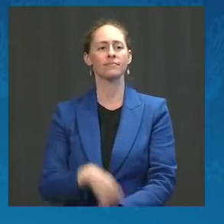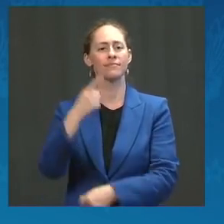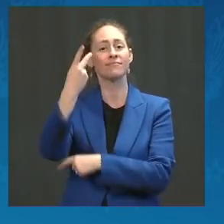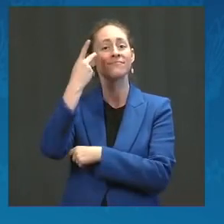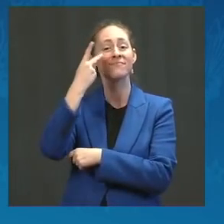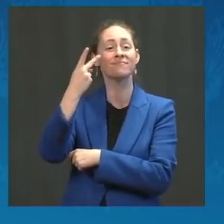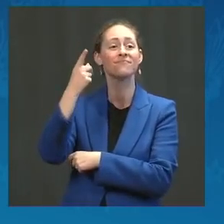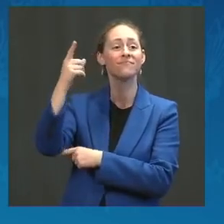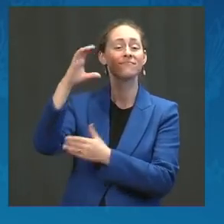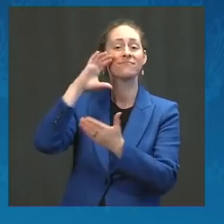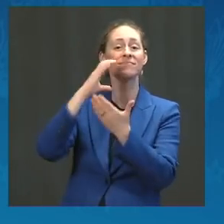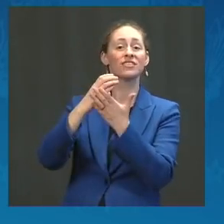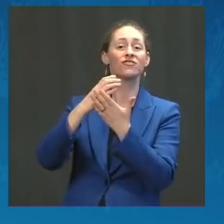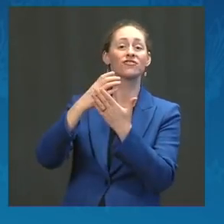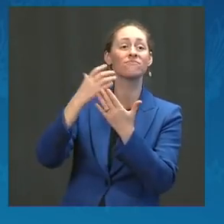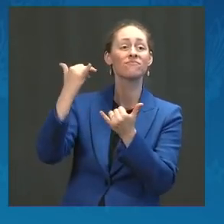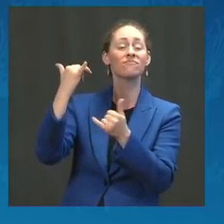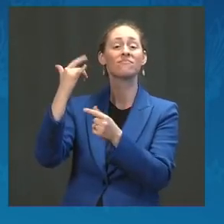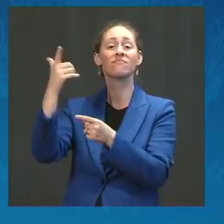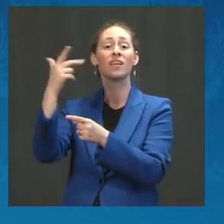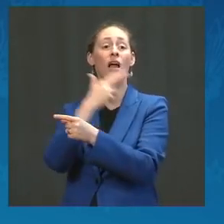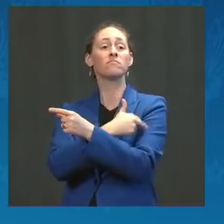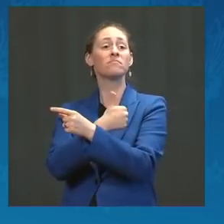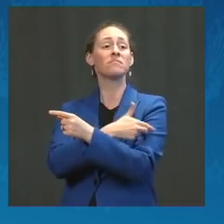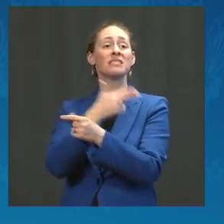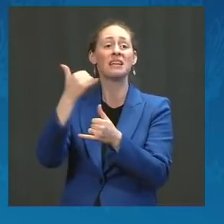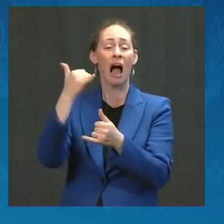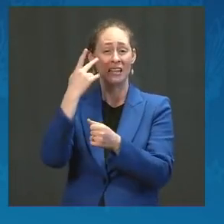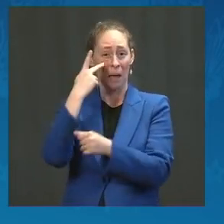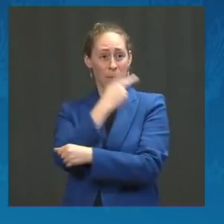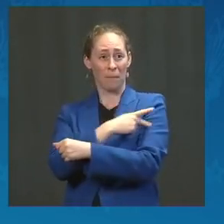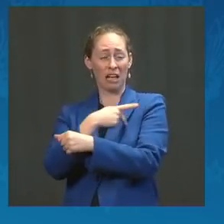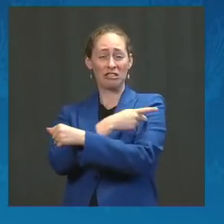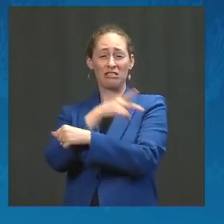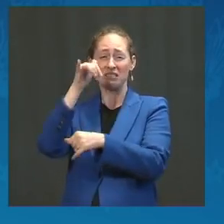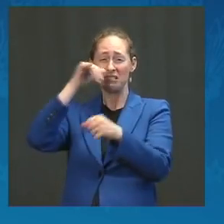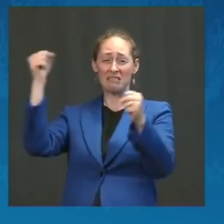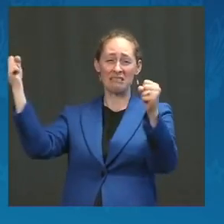is unnecessary, avoidable, and tragic.